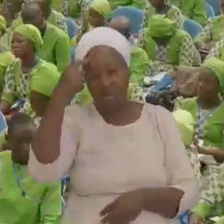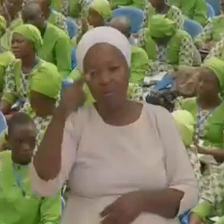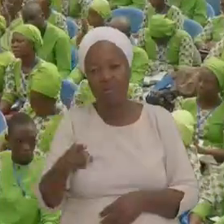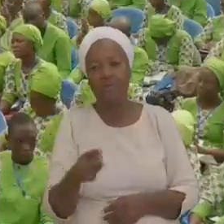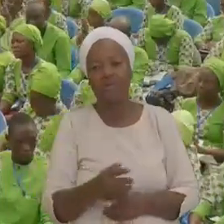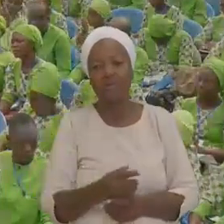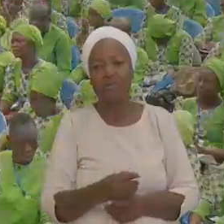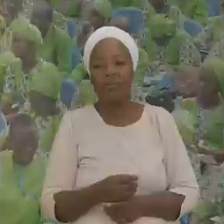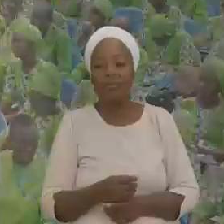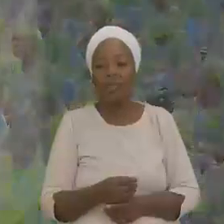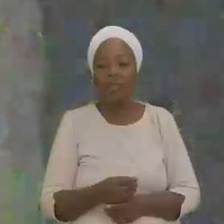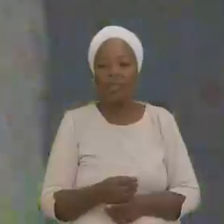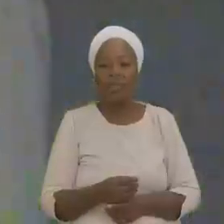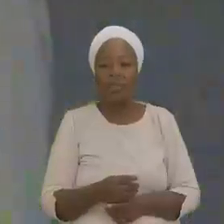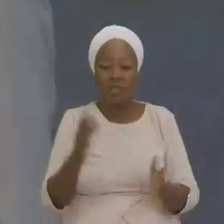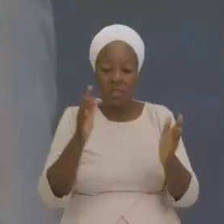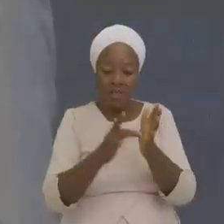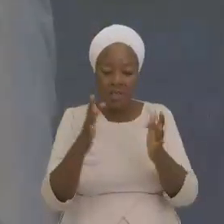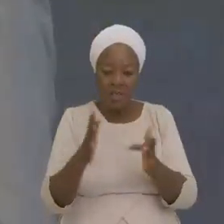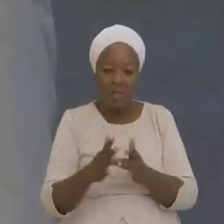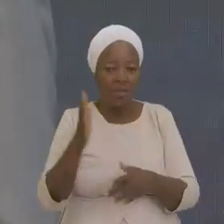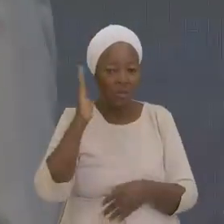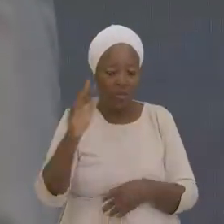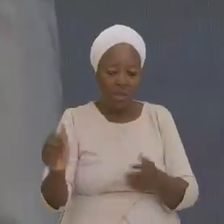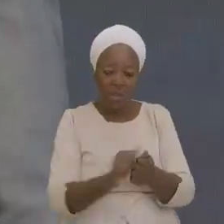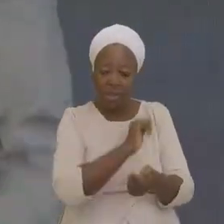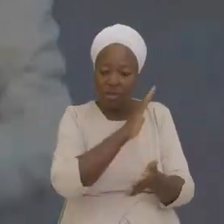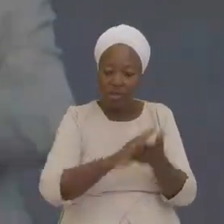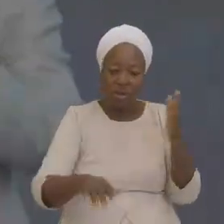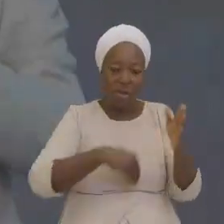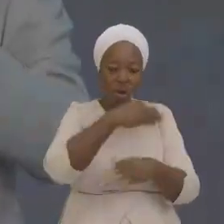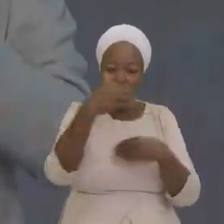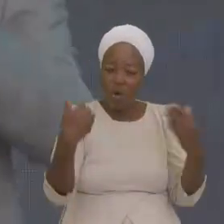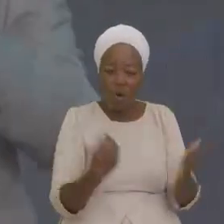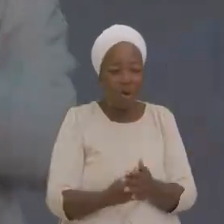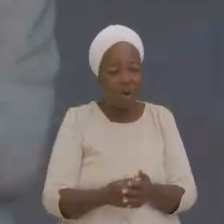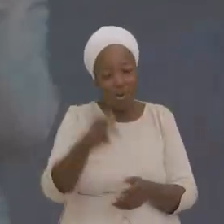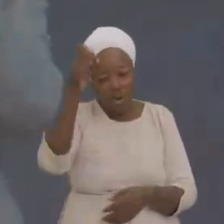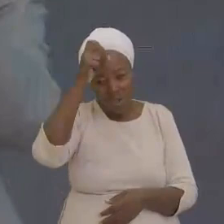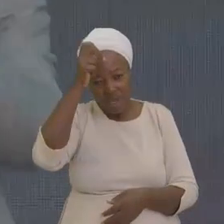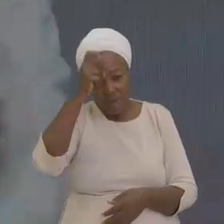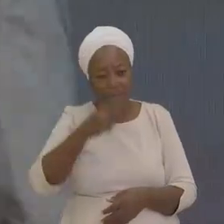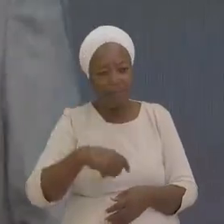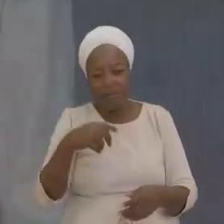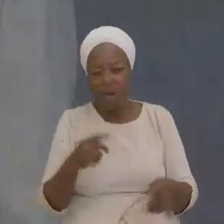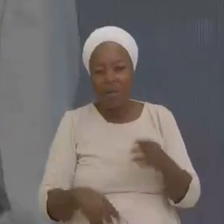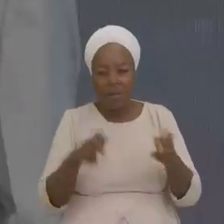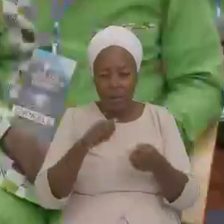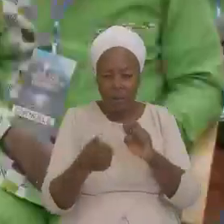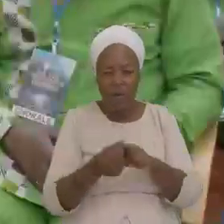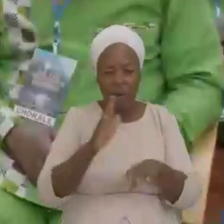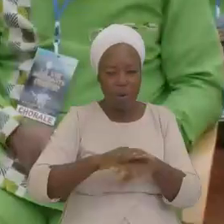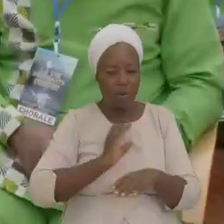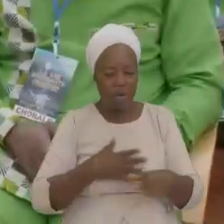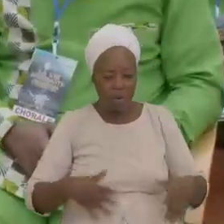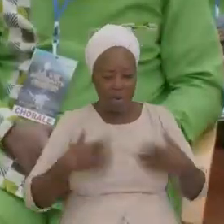He will deal with all serpentine, satanic affliction that may knock at your door in Jesus'